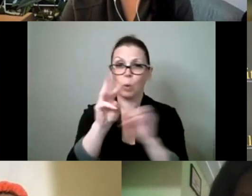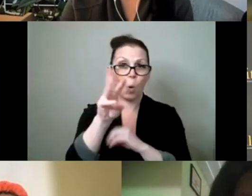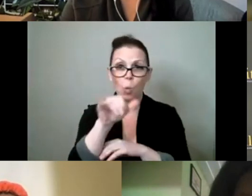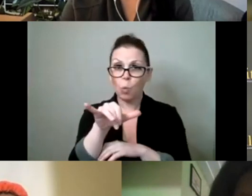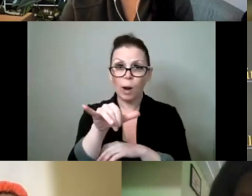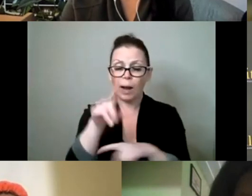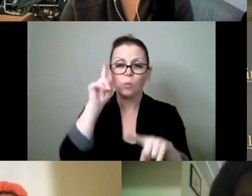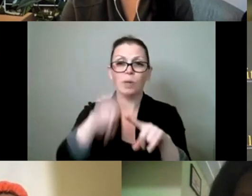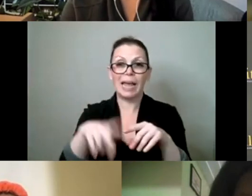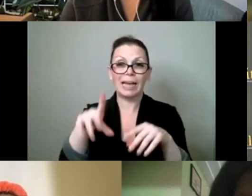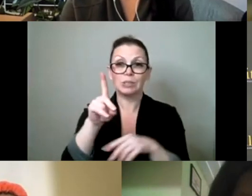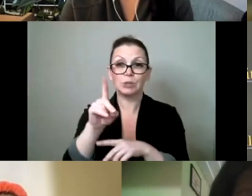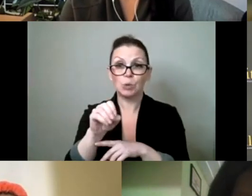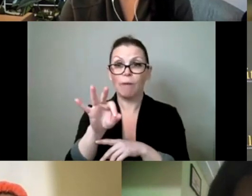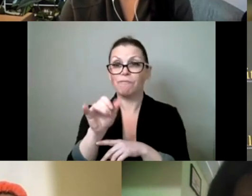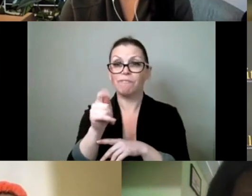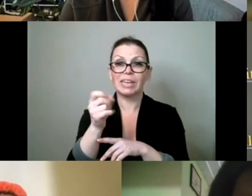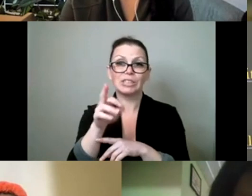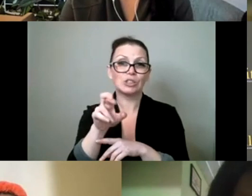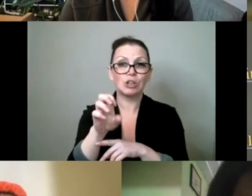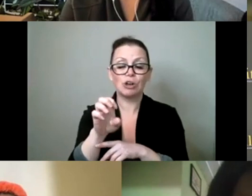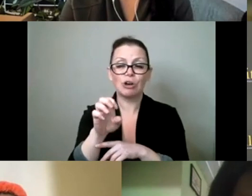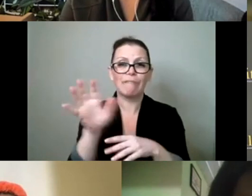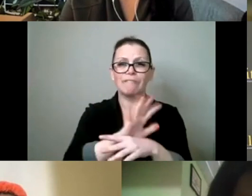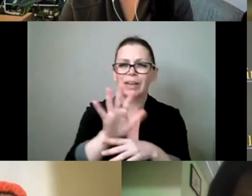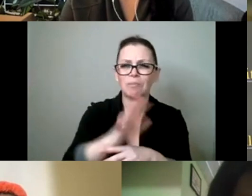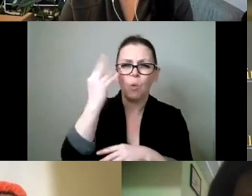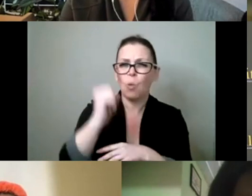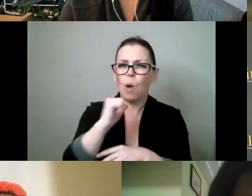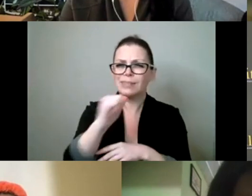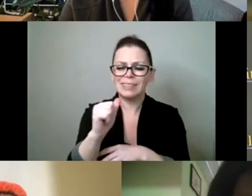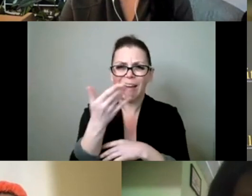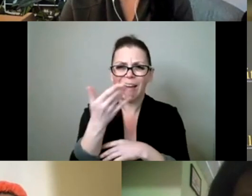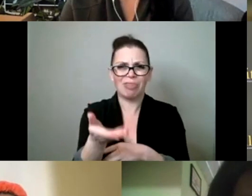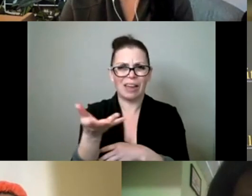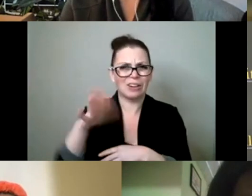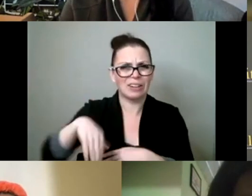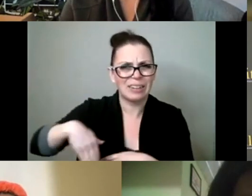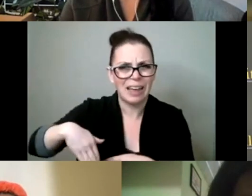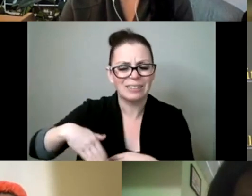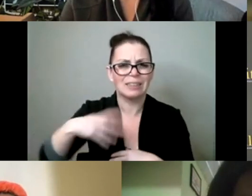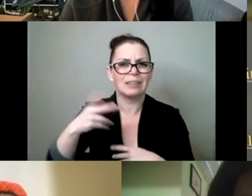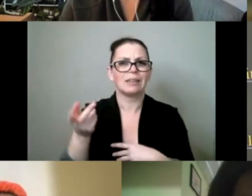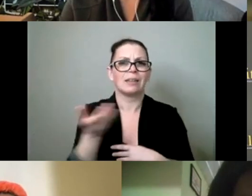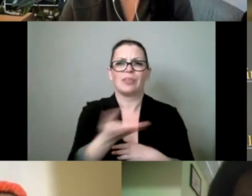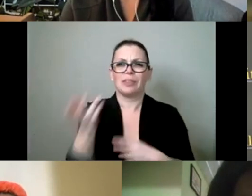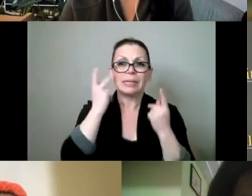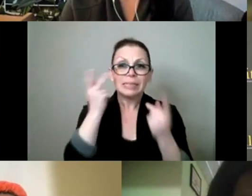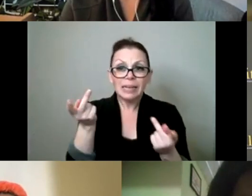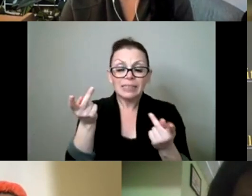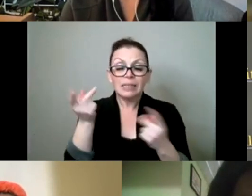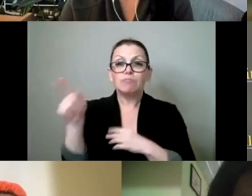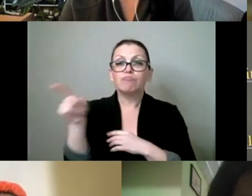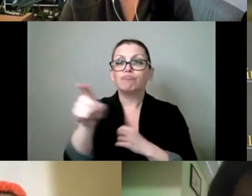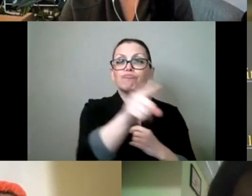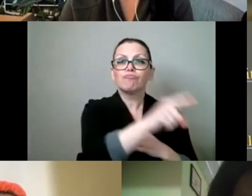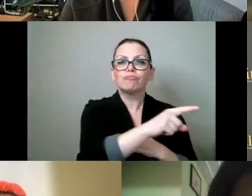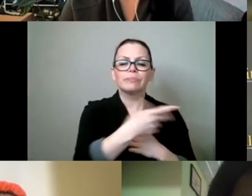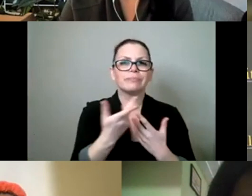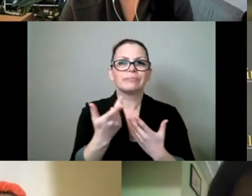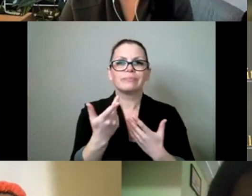a feature film. Like, why isn't it out there? Why, like, the things that I see come across, you know,